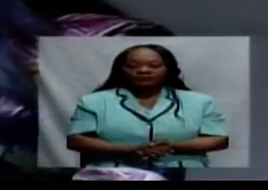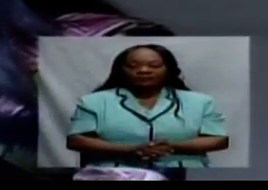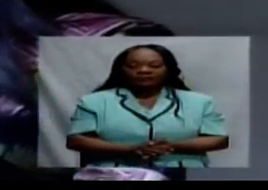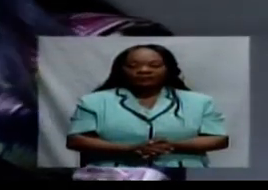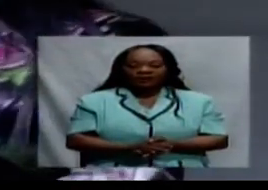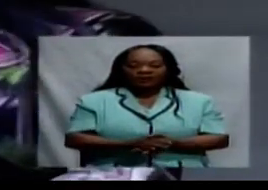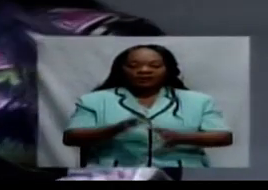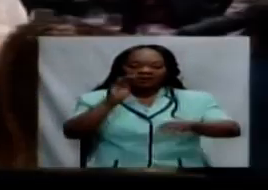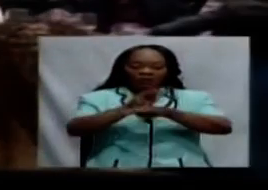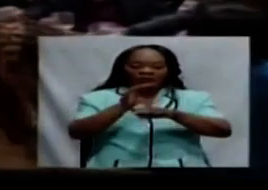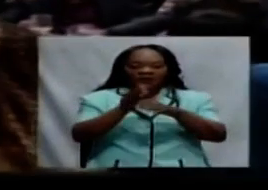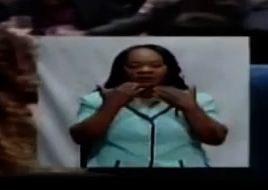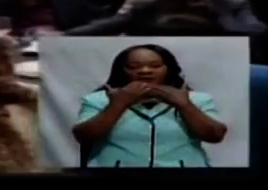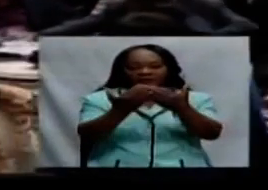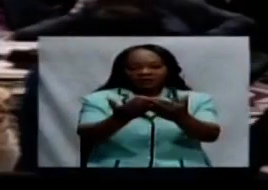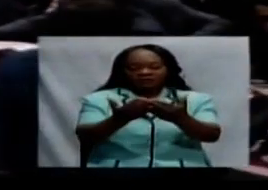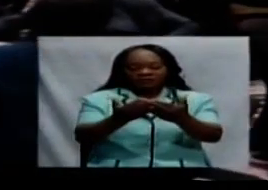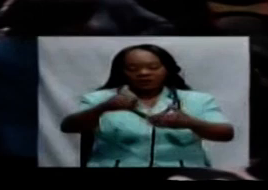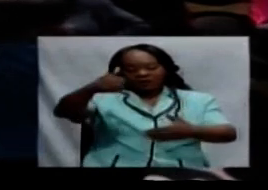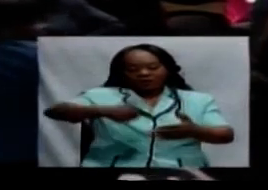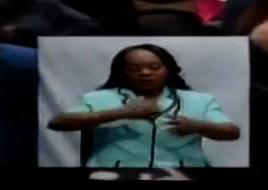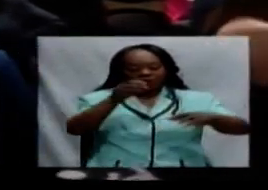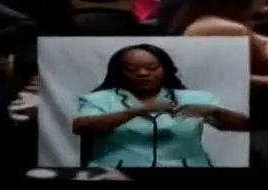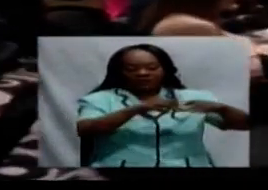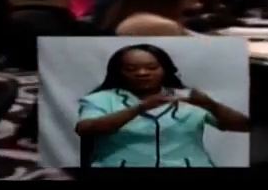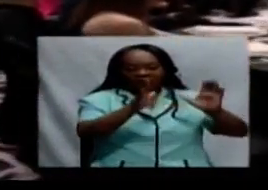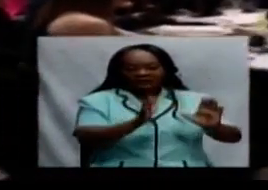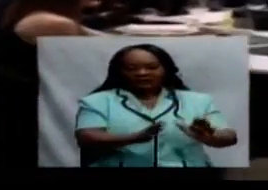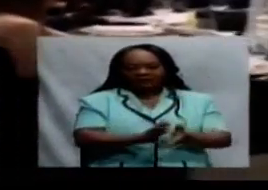you for being an investor that